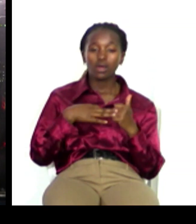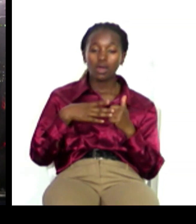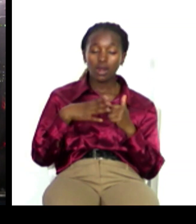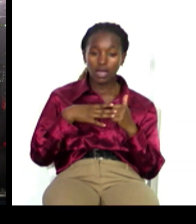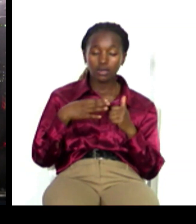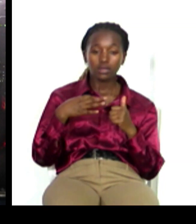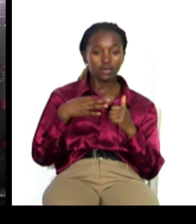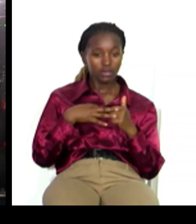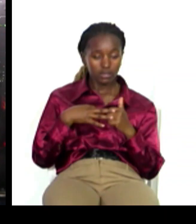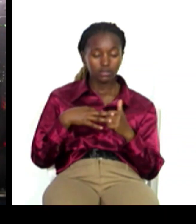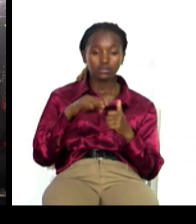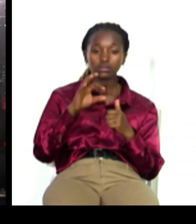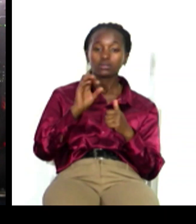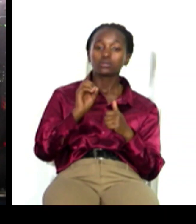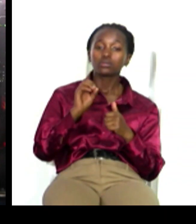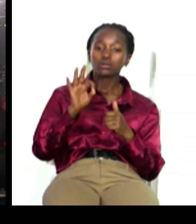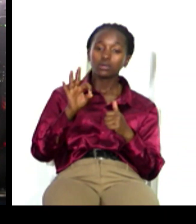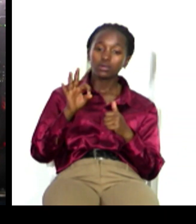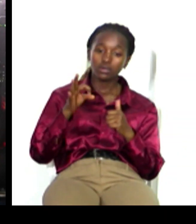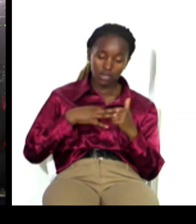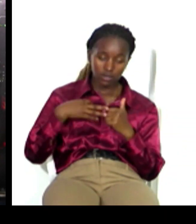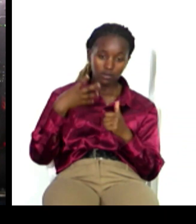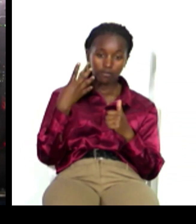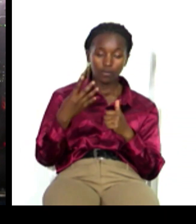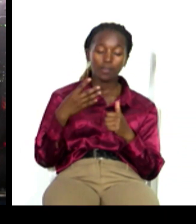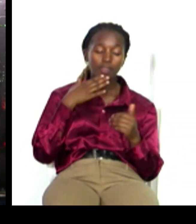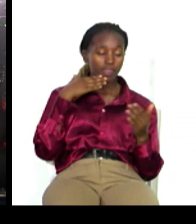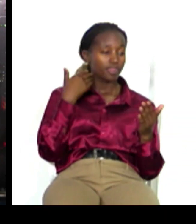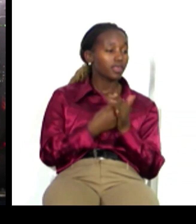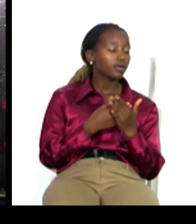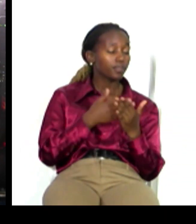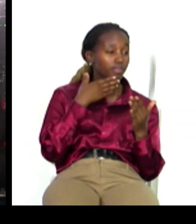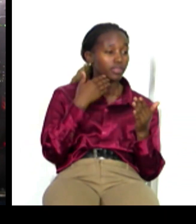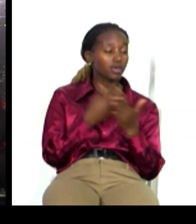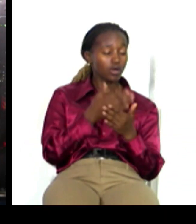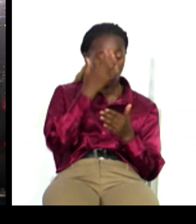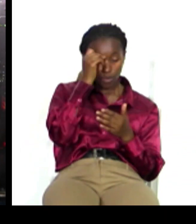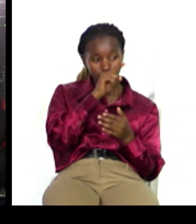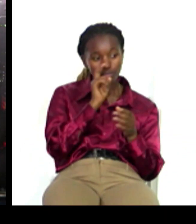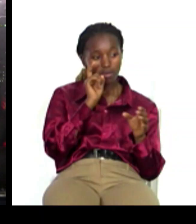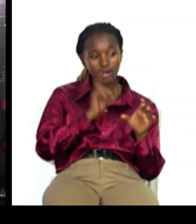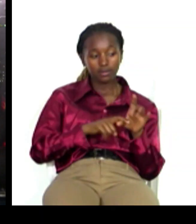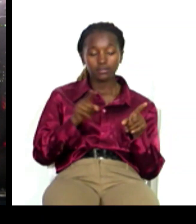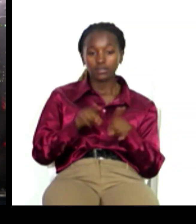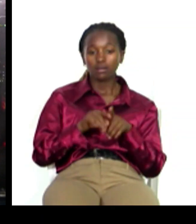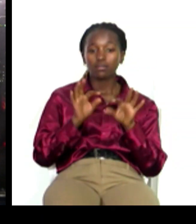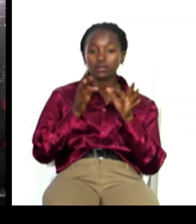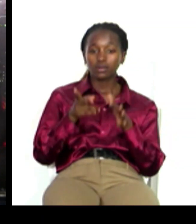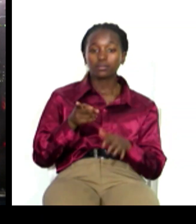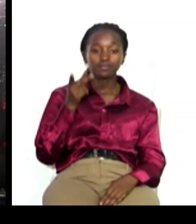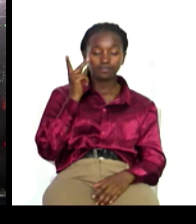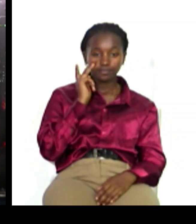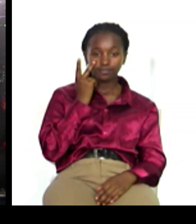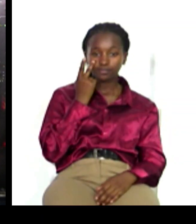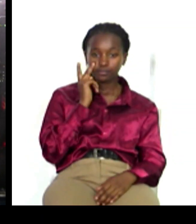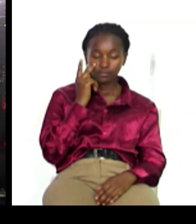0311980384. Yeah. Jeffrey Otieno, political analyst. Asante sana. Thank you. We have been with Esther Kendi, our sign language